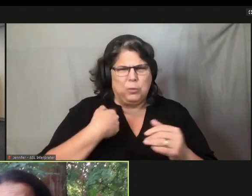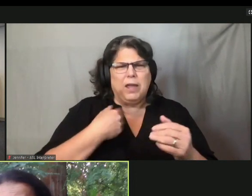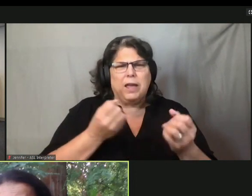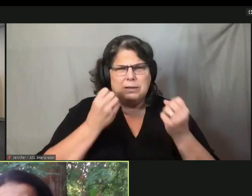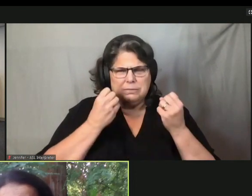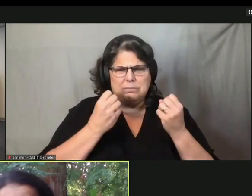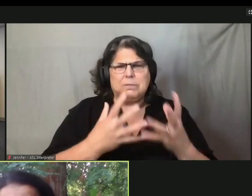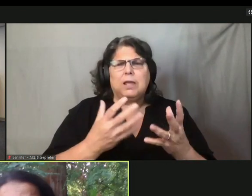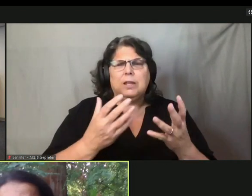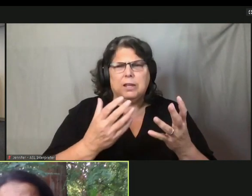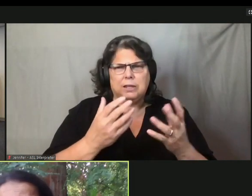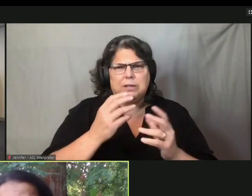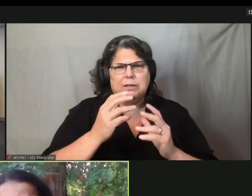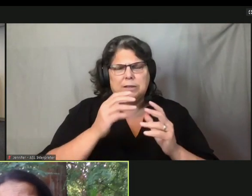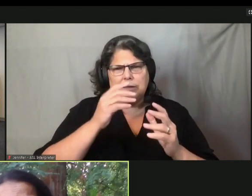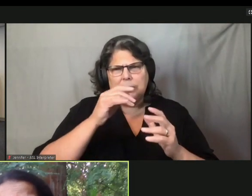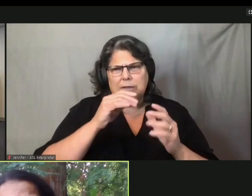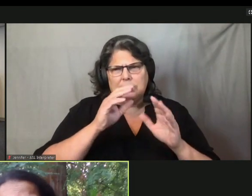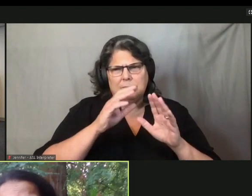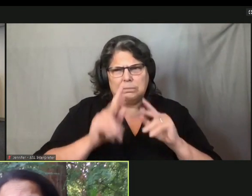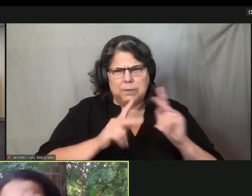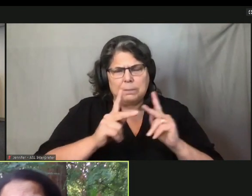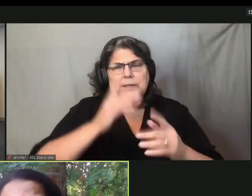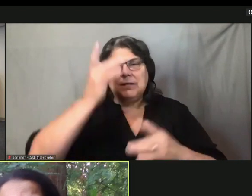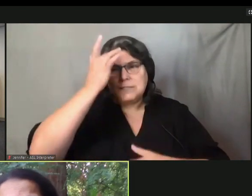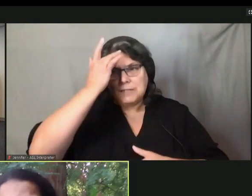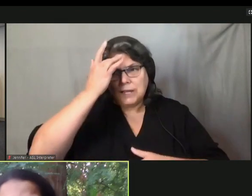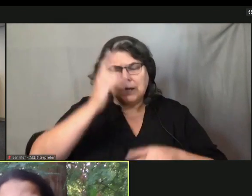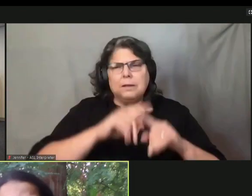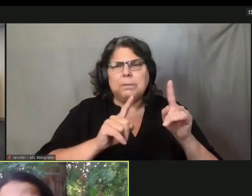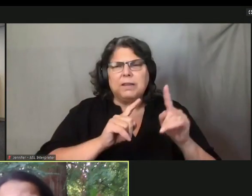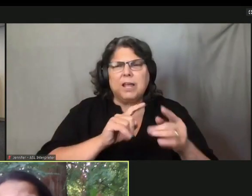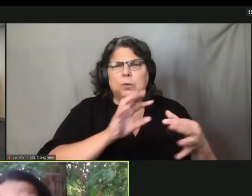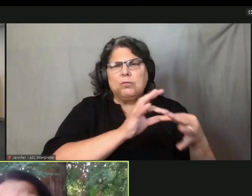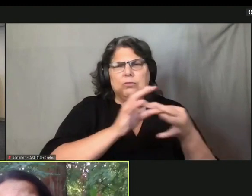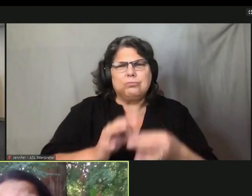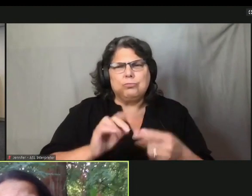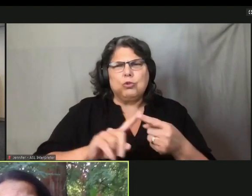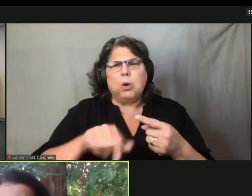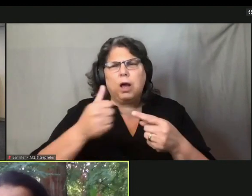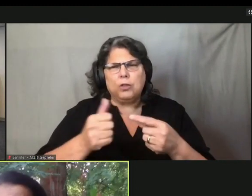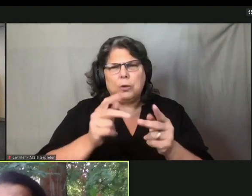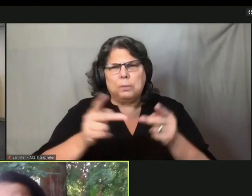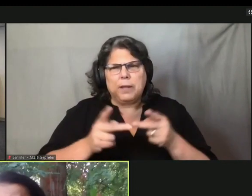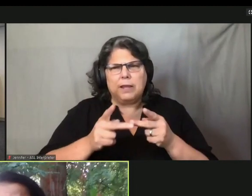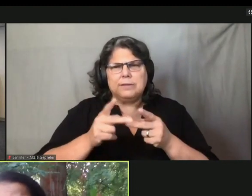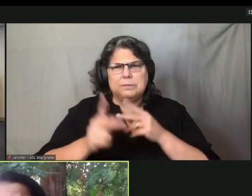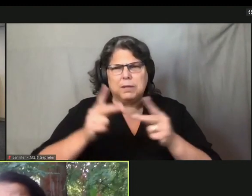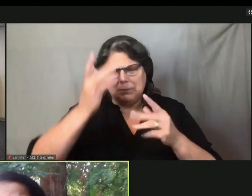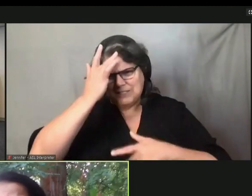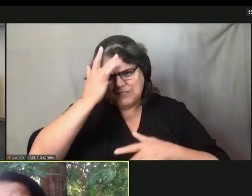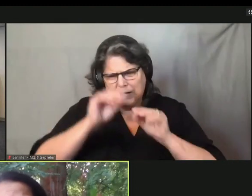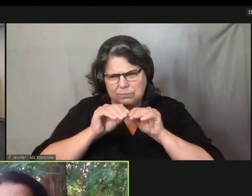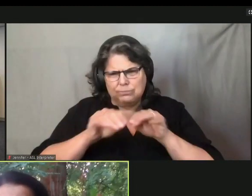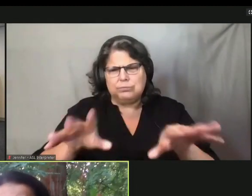outbreaks, but they're associated and have been reported as part of other outbreaks. So it's a little confusing, and we can break that down for